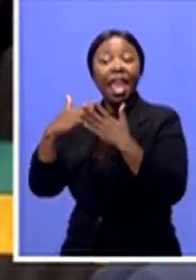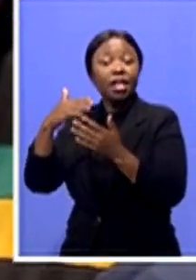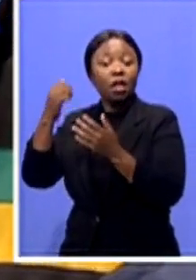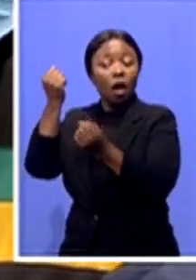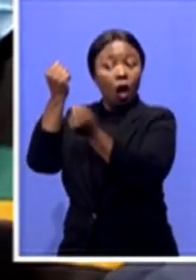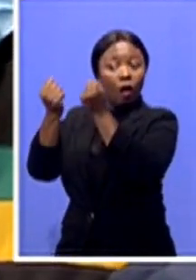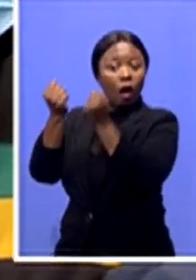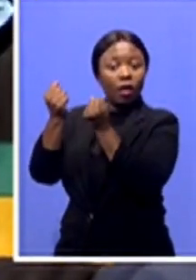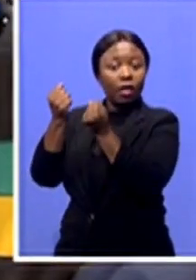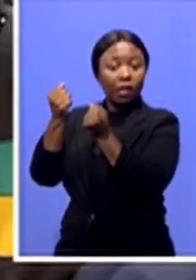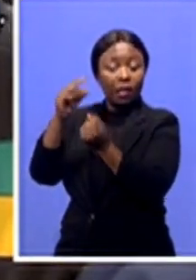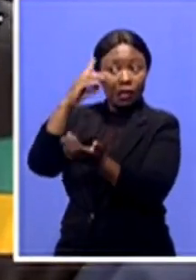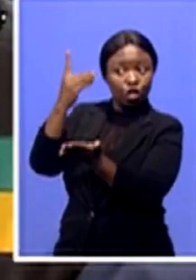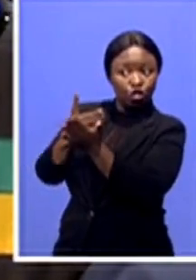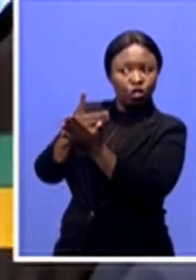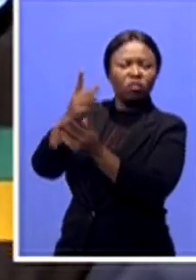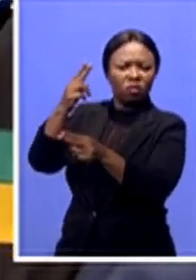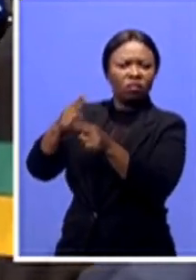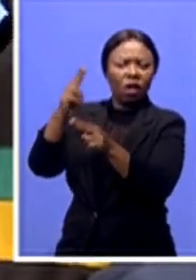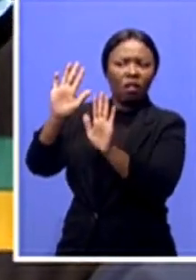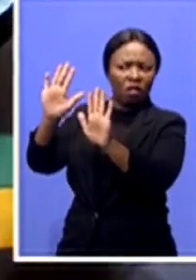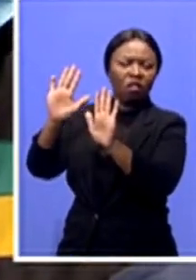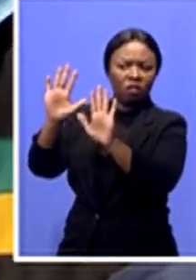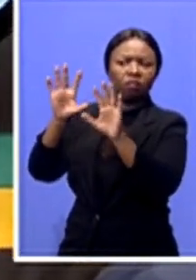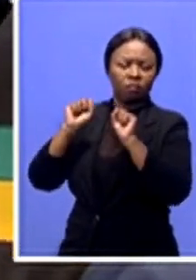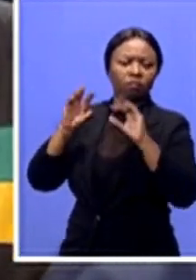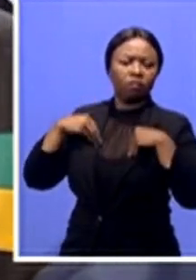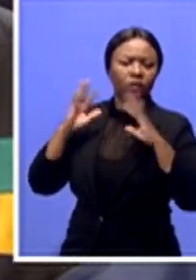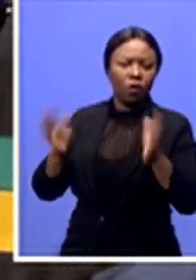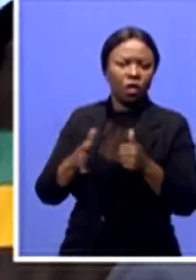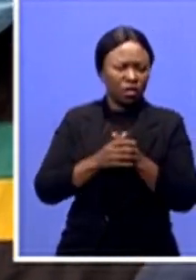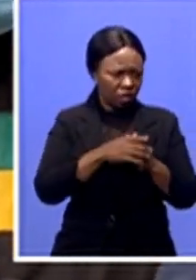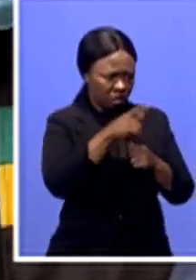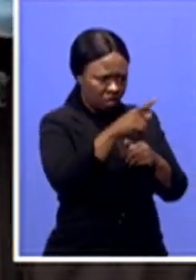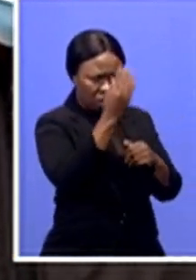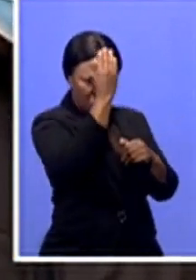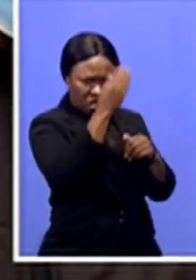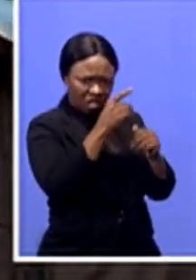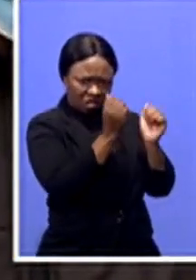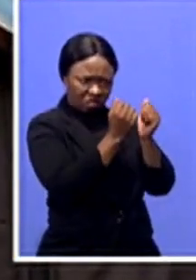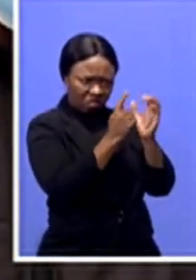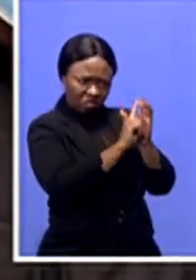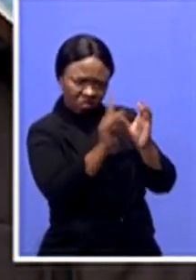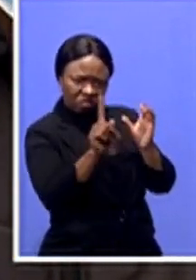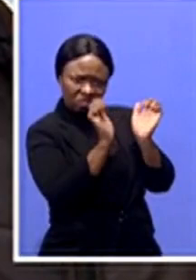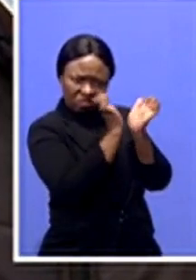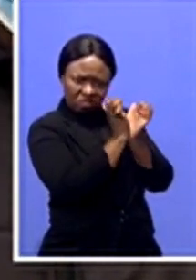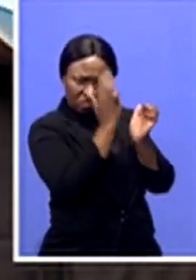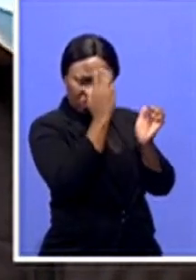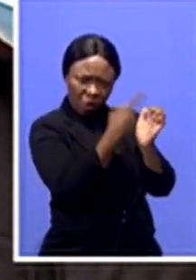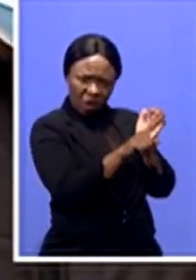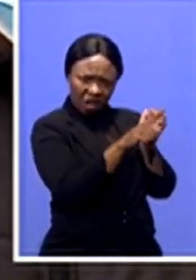we are optimistic. Did you know that Arthur Fraser was going to release former President Zuma? Arthur Fraser is the commissioner